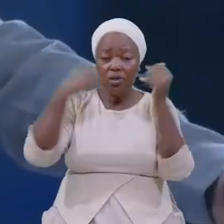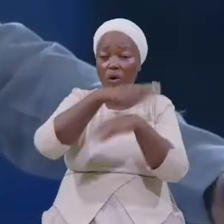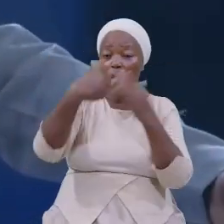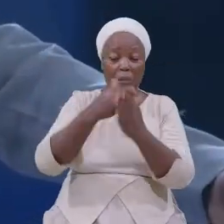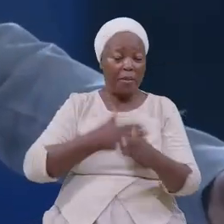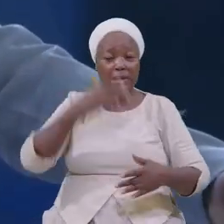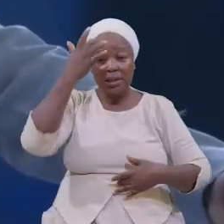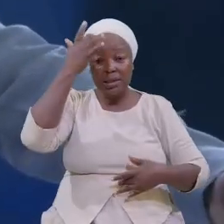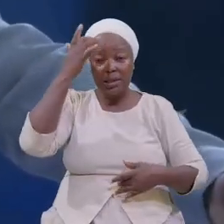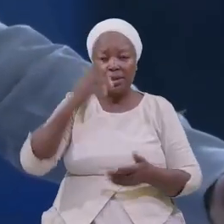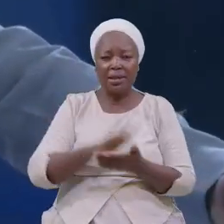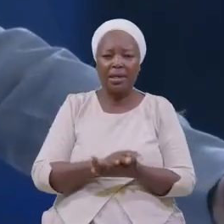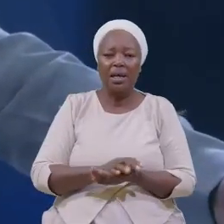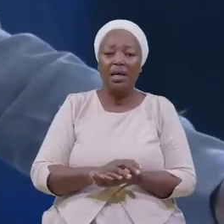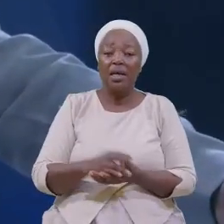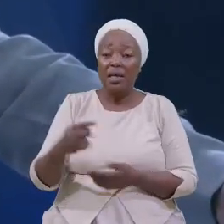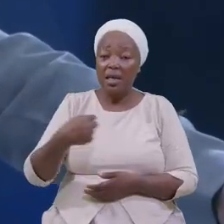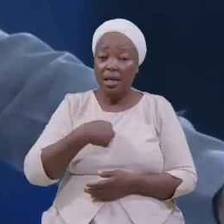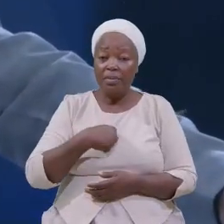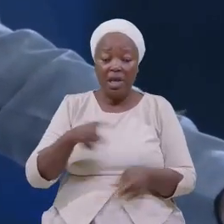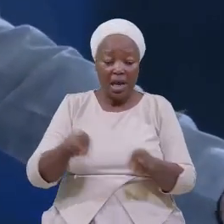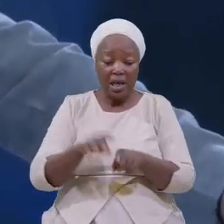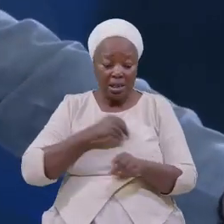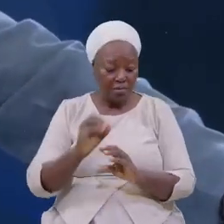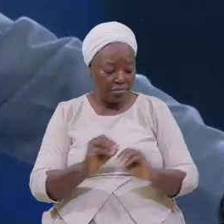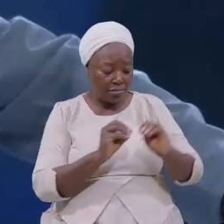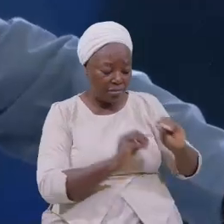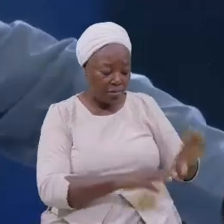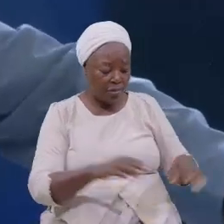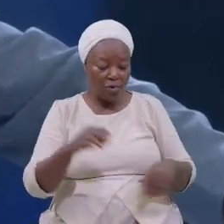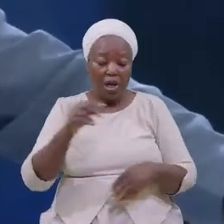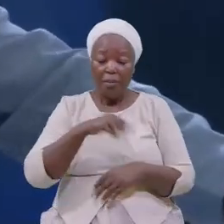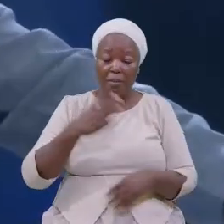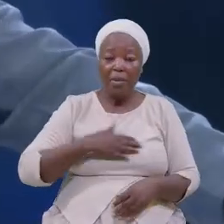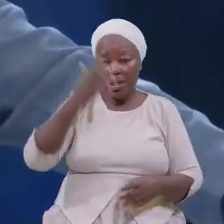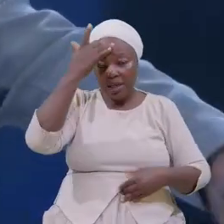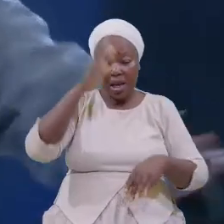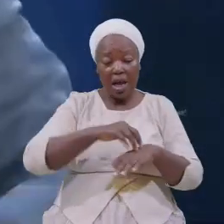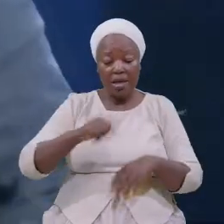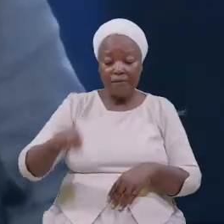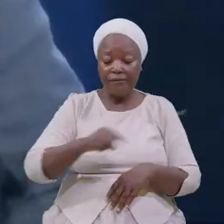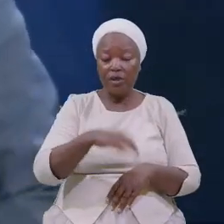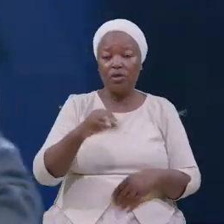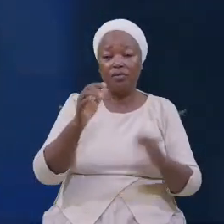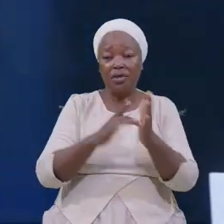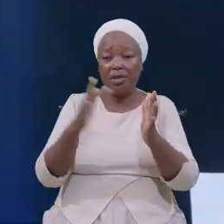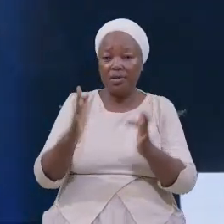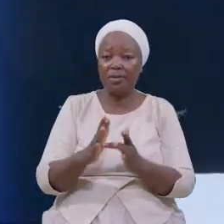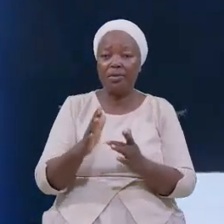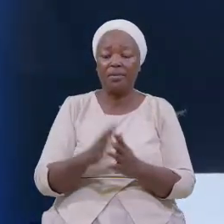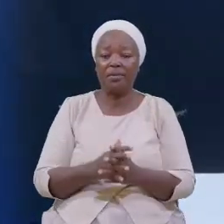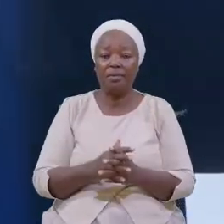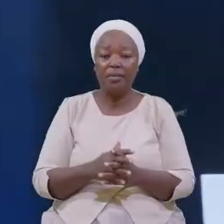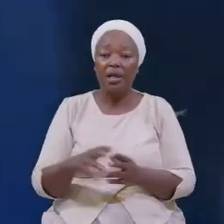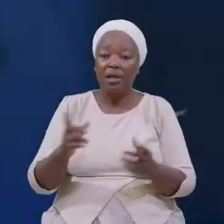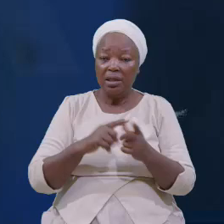sickness. As I lay my sickness at the feet of Jesus. I don't